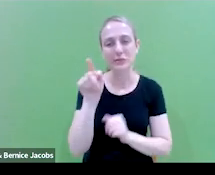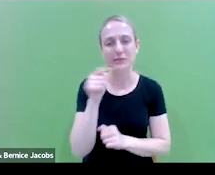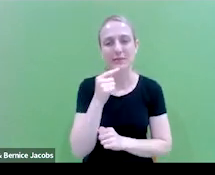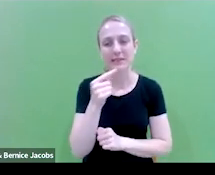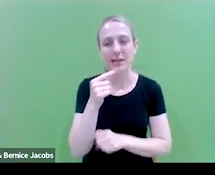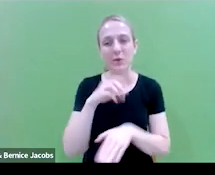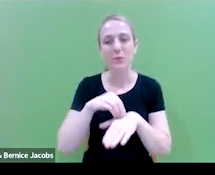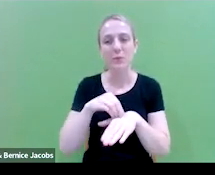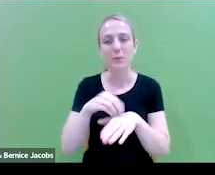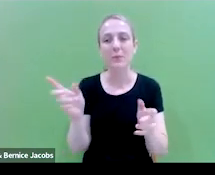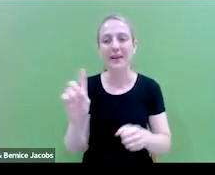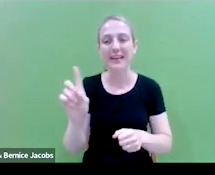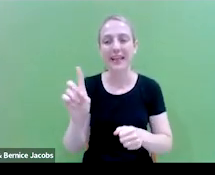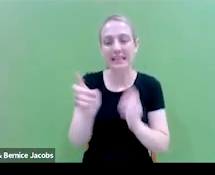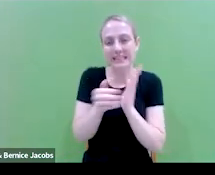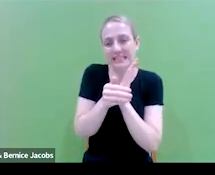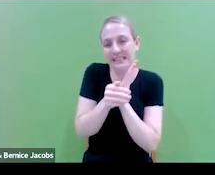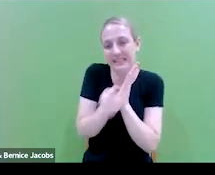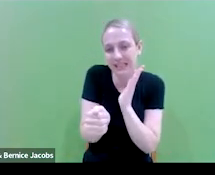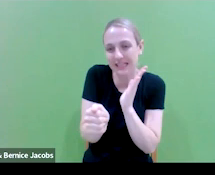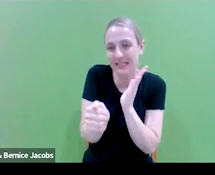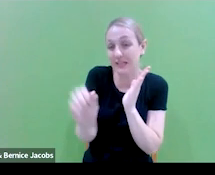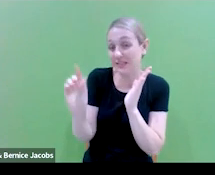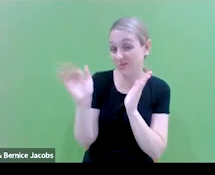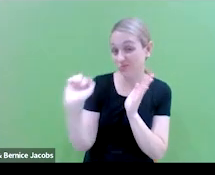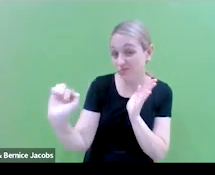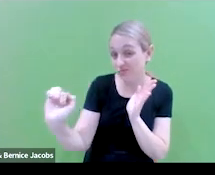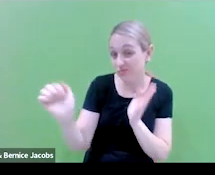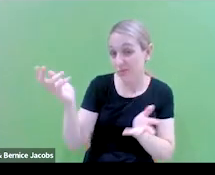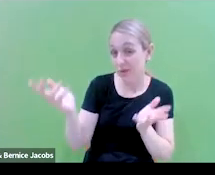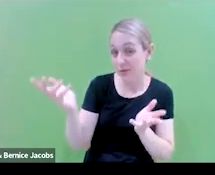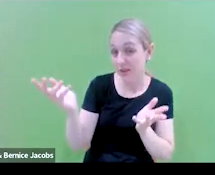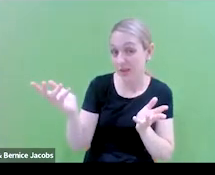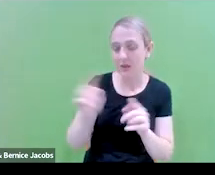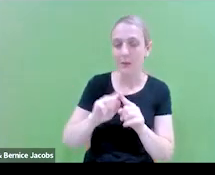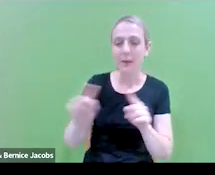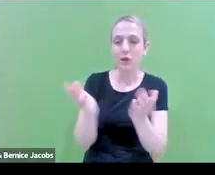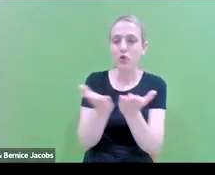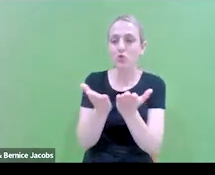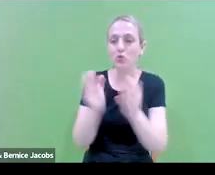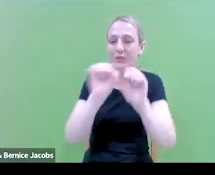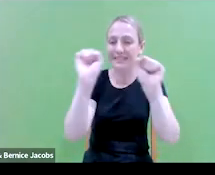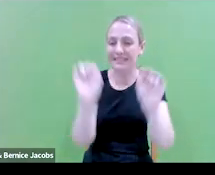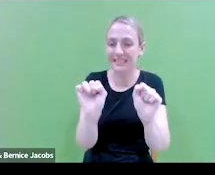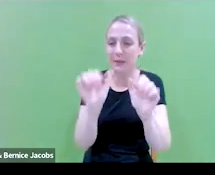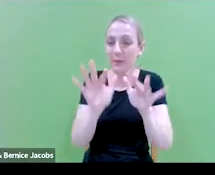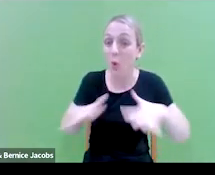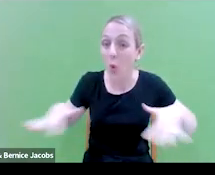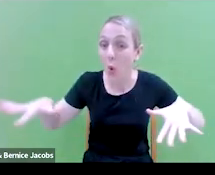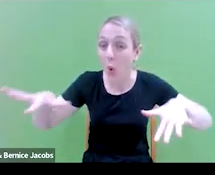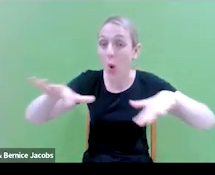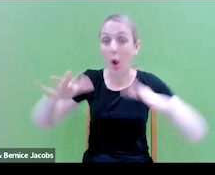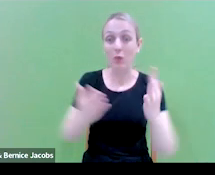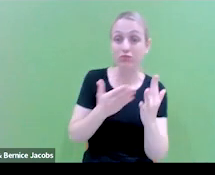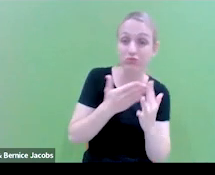problem of skill sets, potentially. So we still don't have a schooling system that's inclusive in South Africa. So we